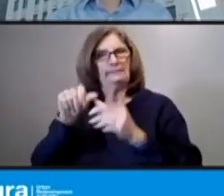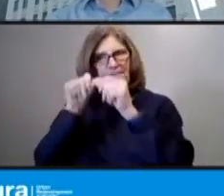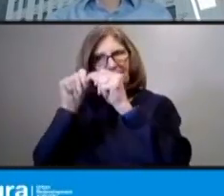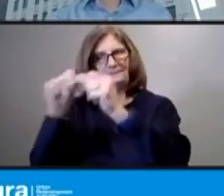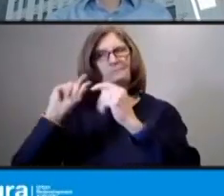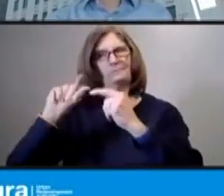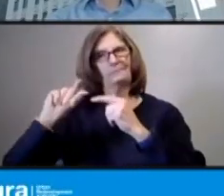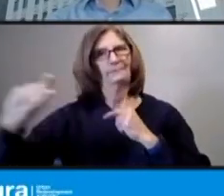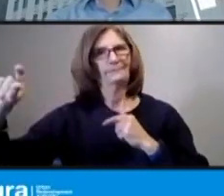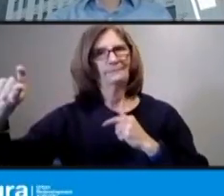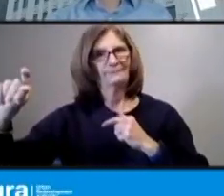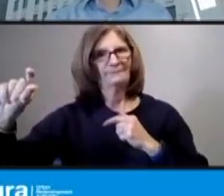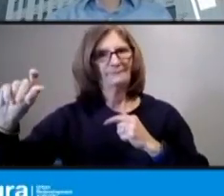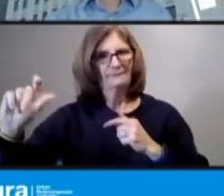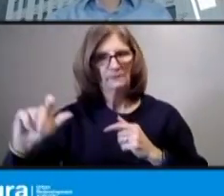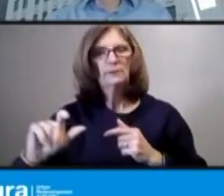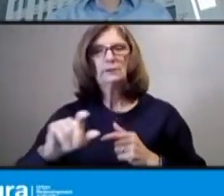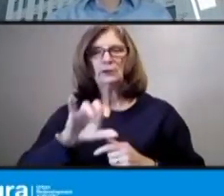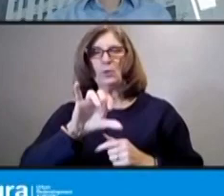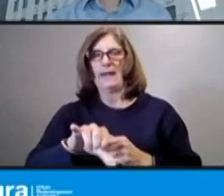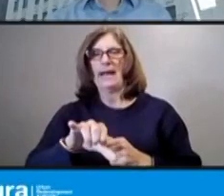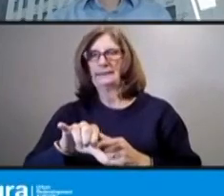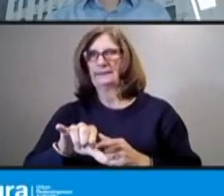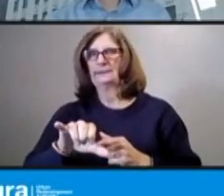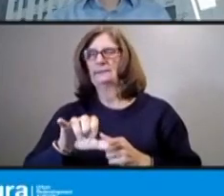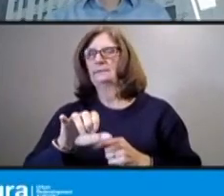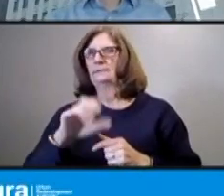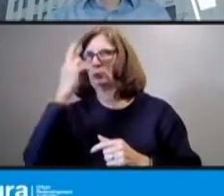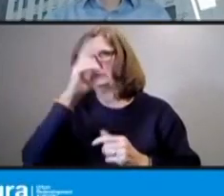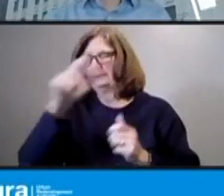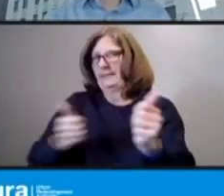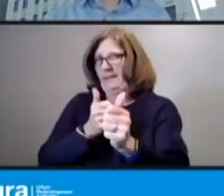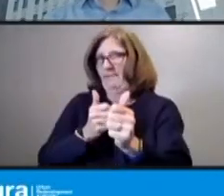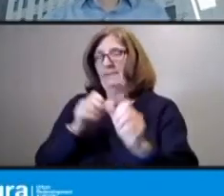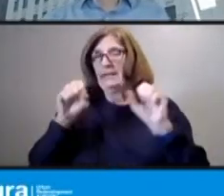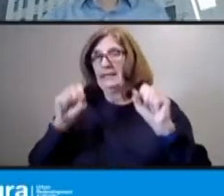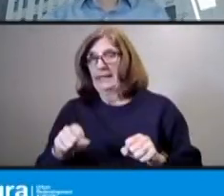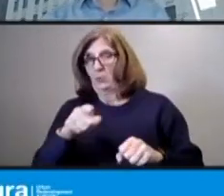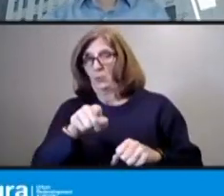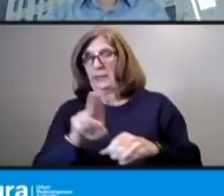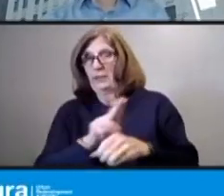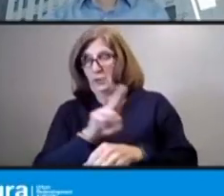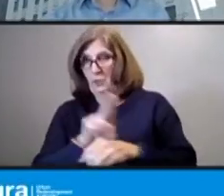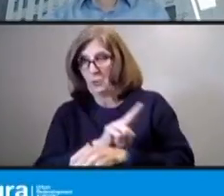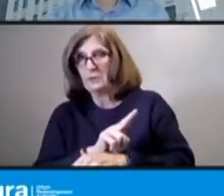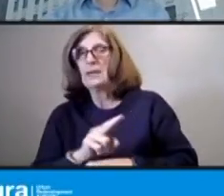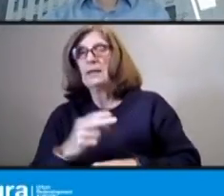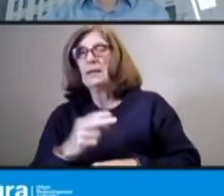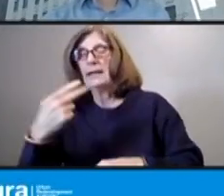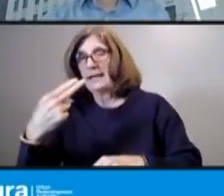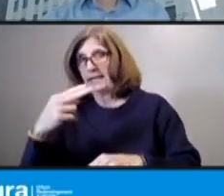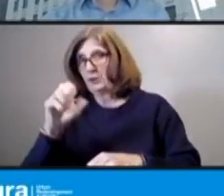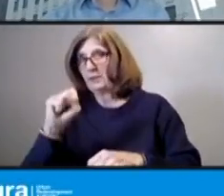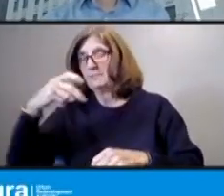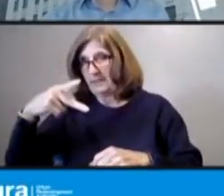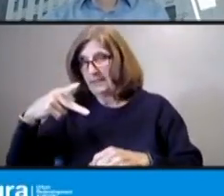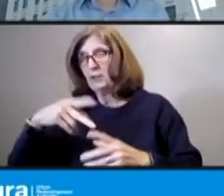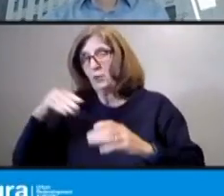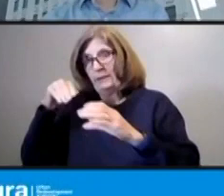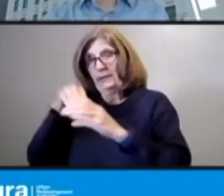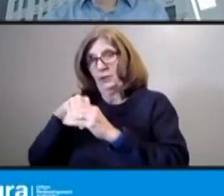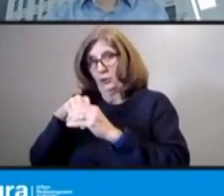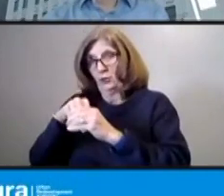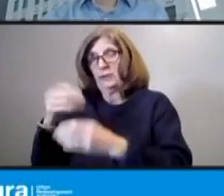able to spend. So that is the first ask, is can we use HSP to internally reimburse Action